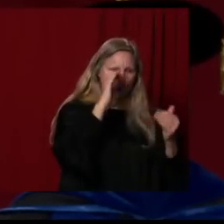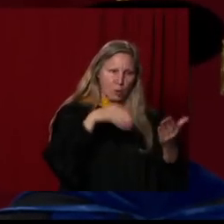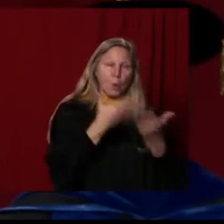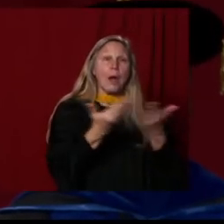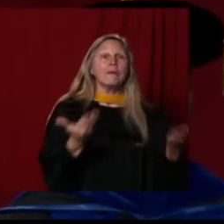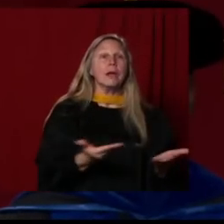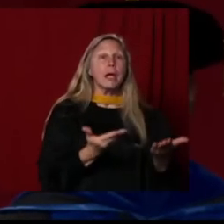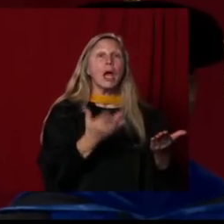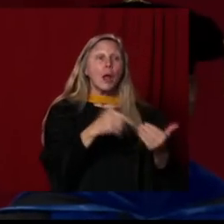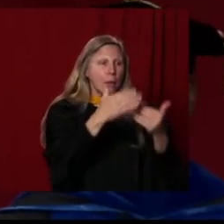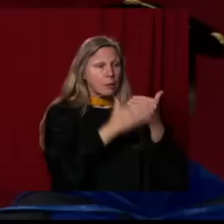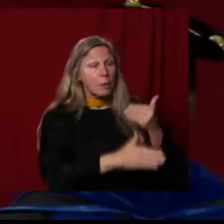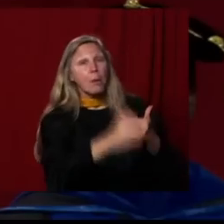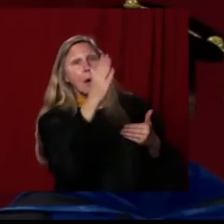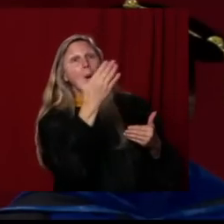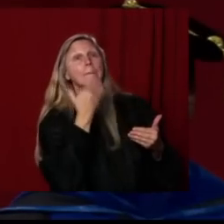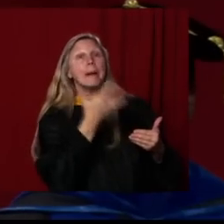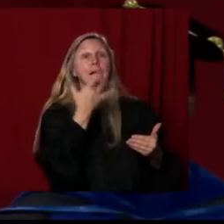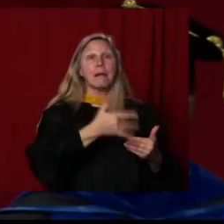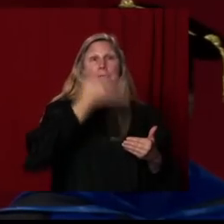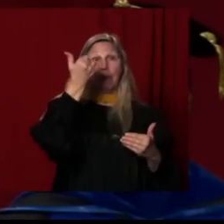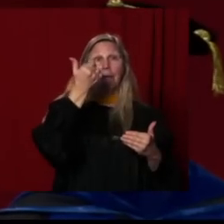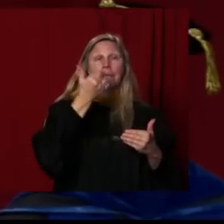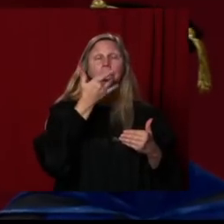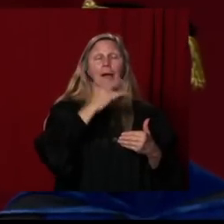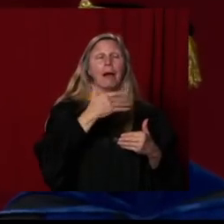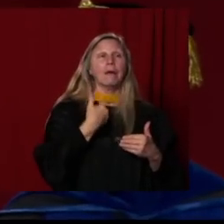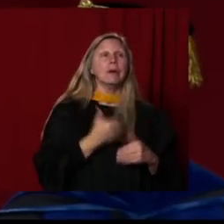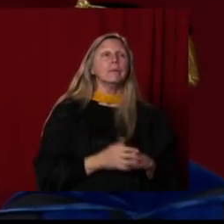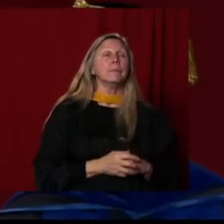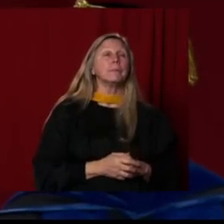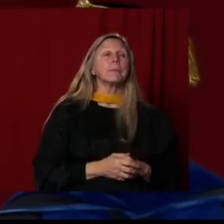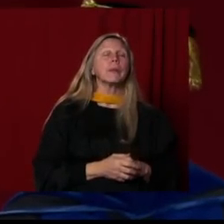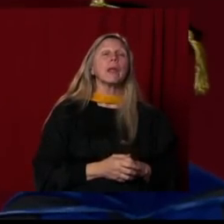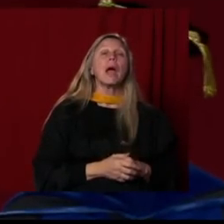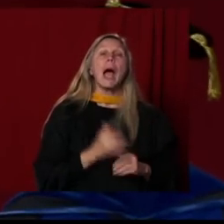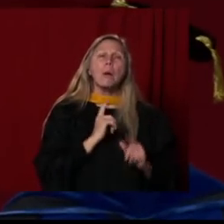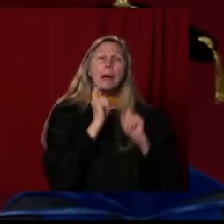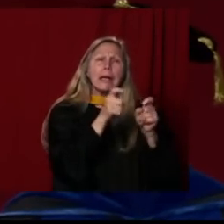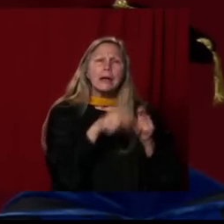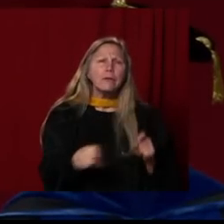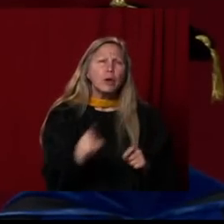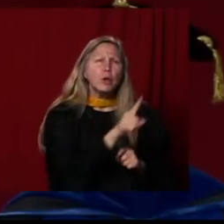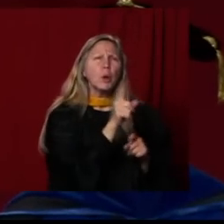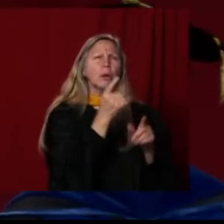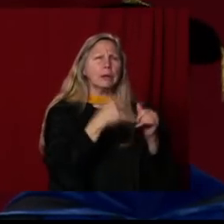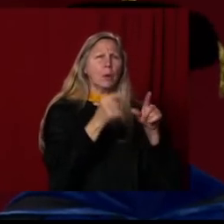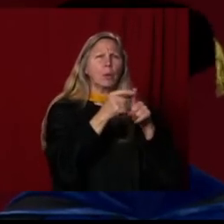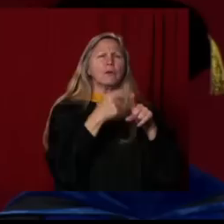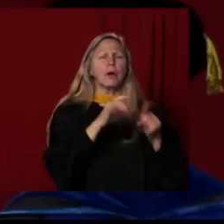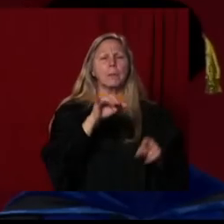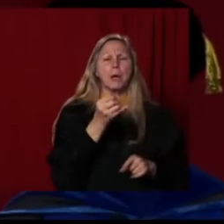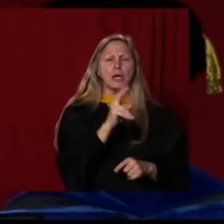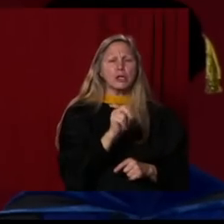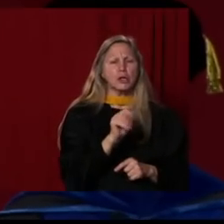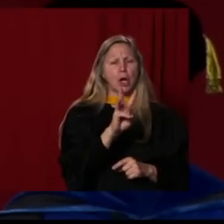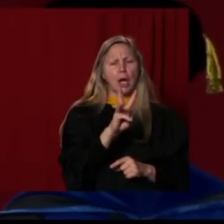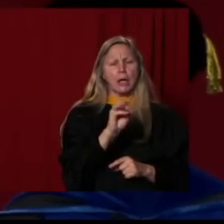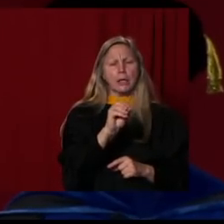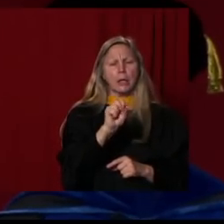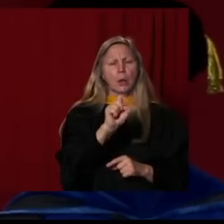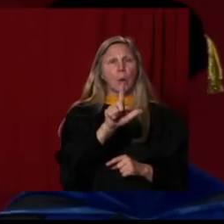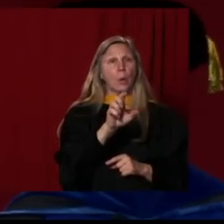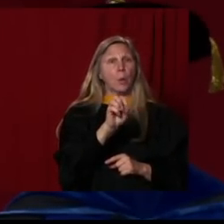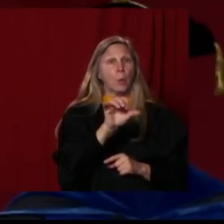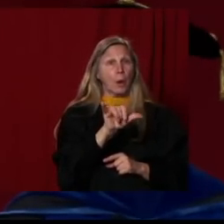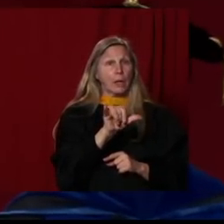and wish you the very best of luck in the future. I leave you with these words from John Wesley.